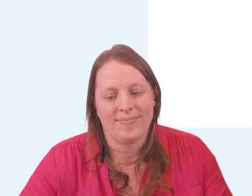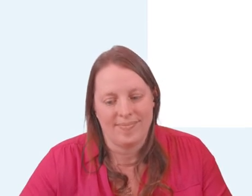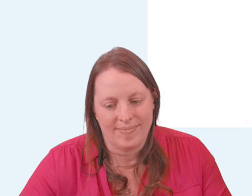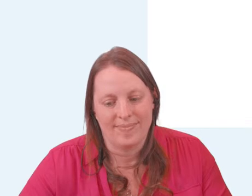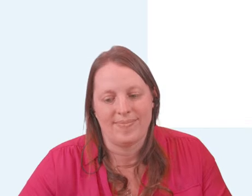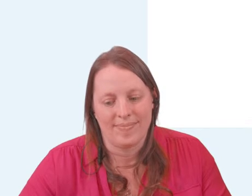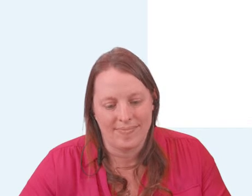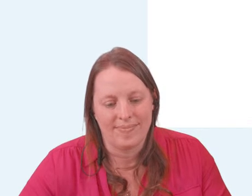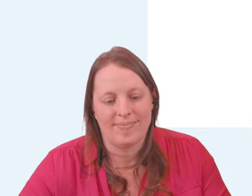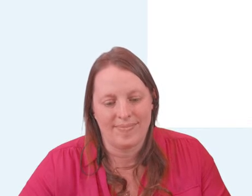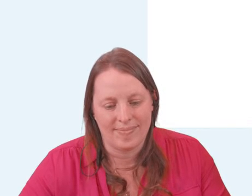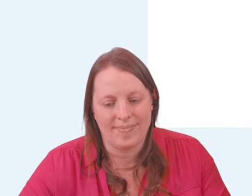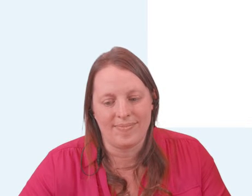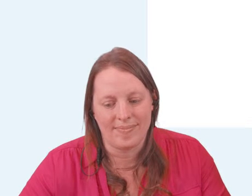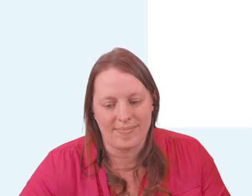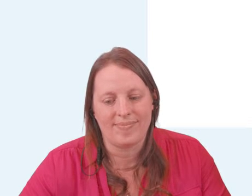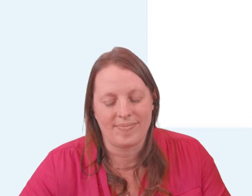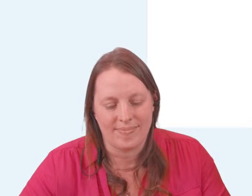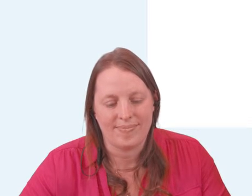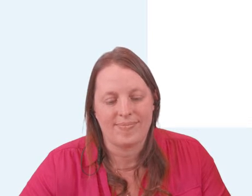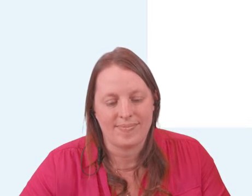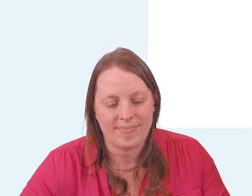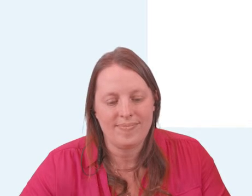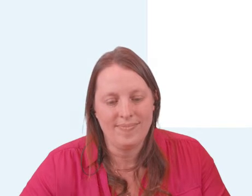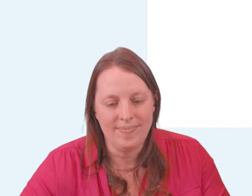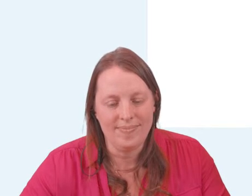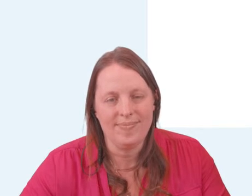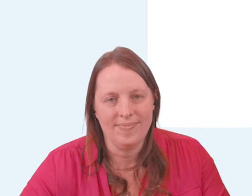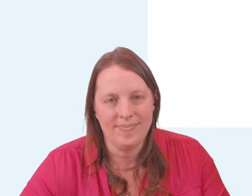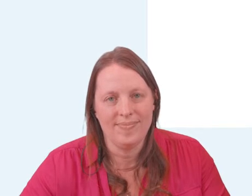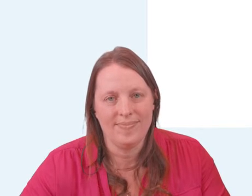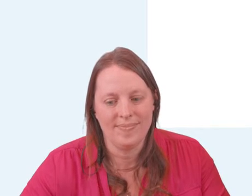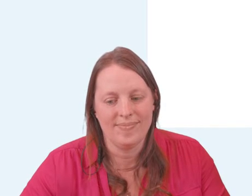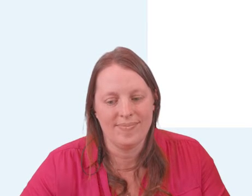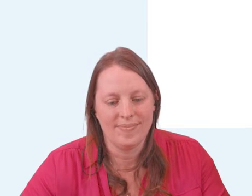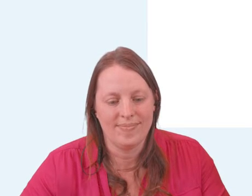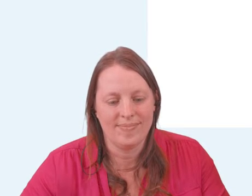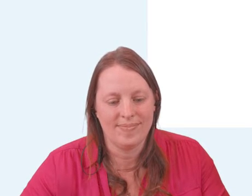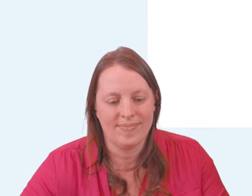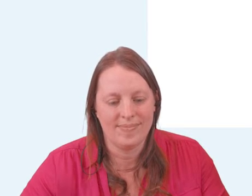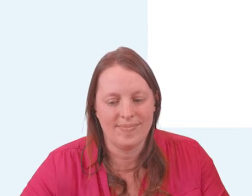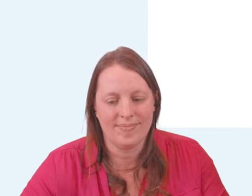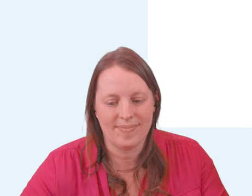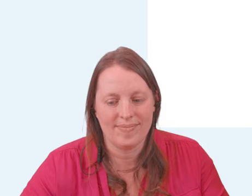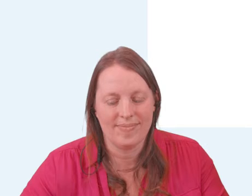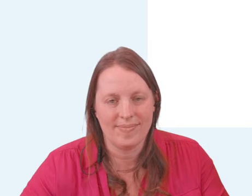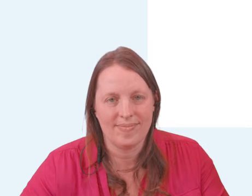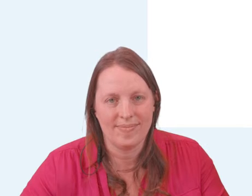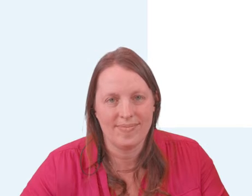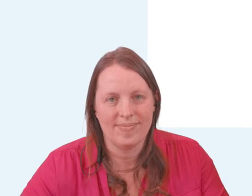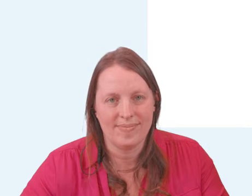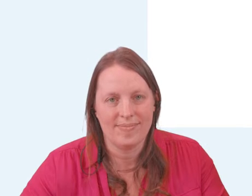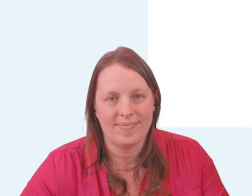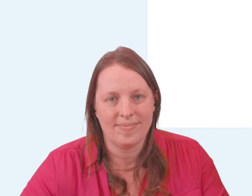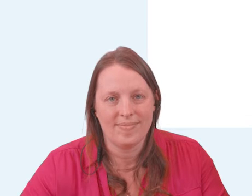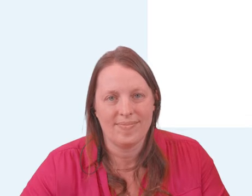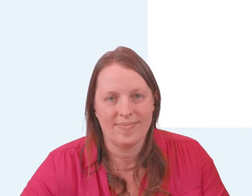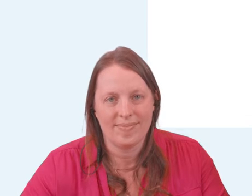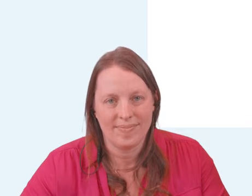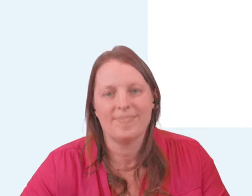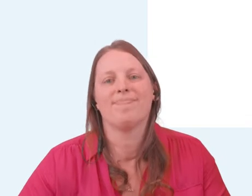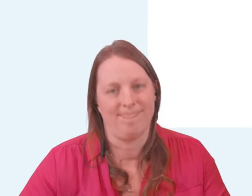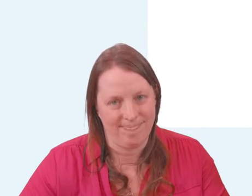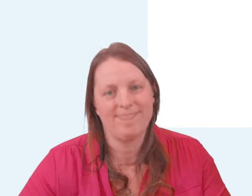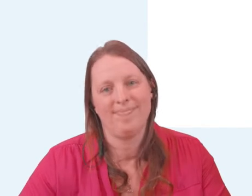important to remind. Okay. All maneuvers start with from the